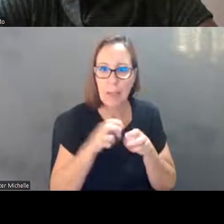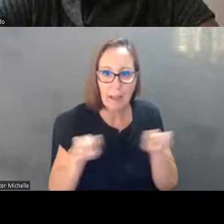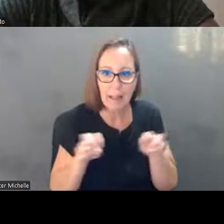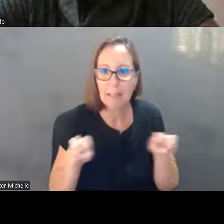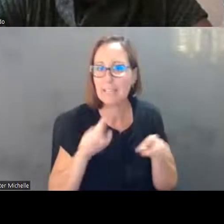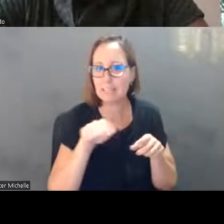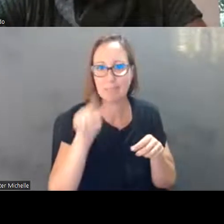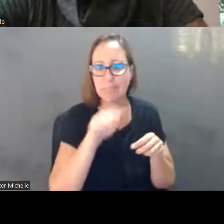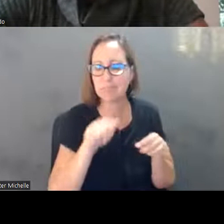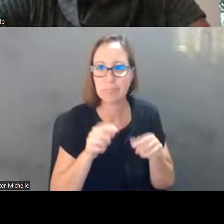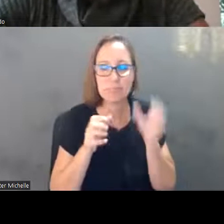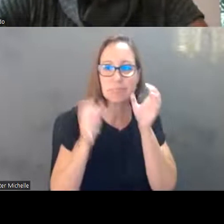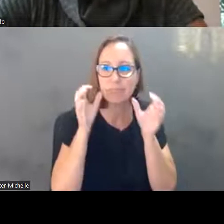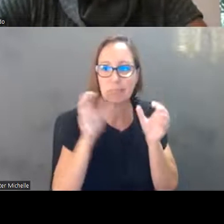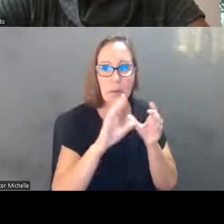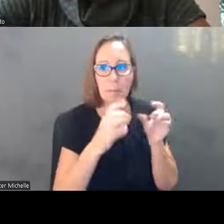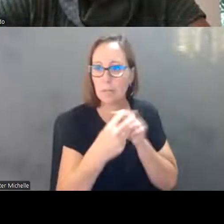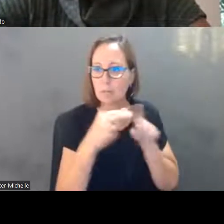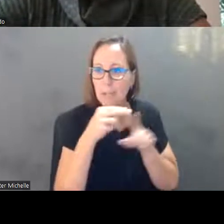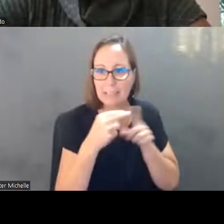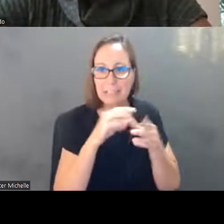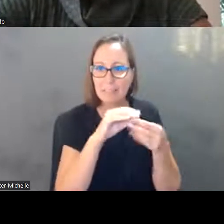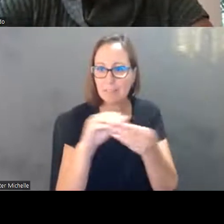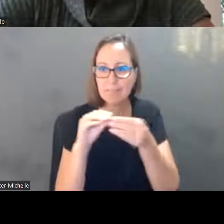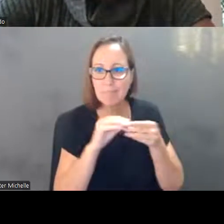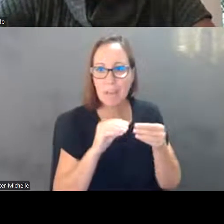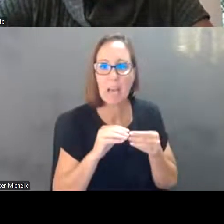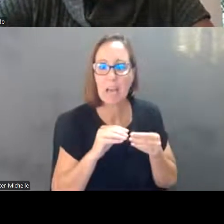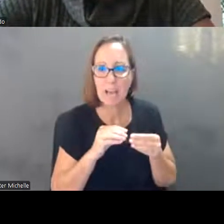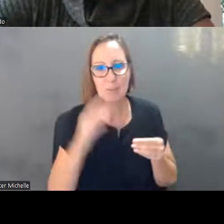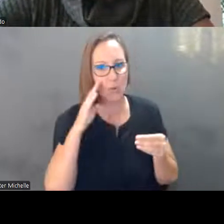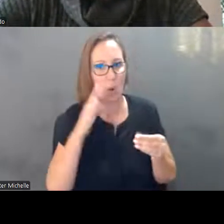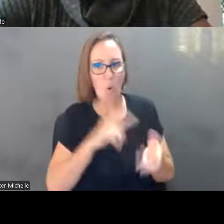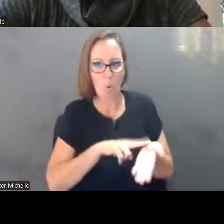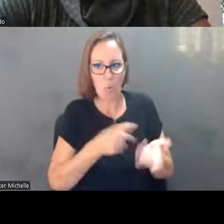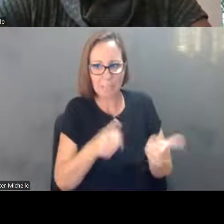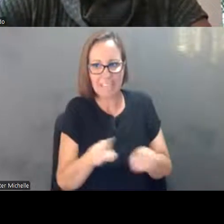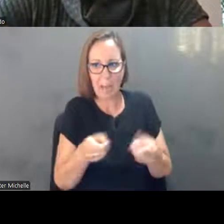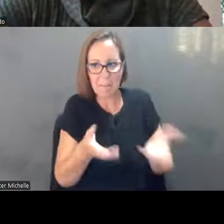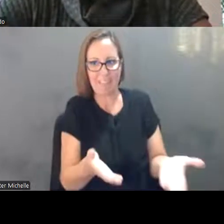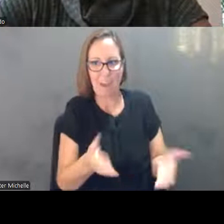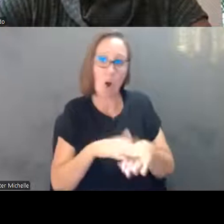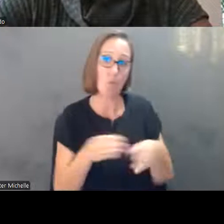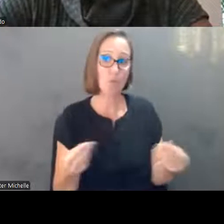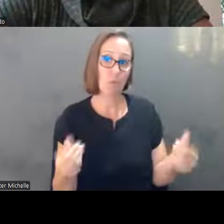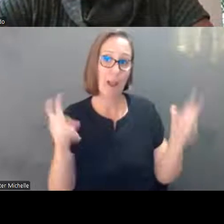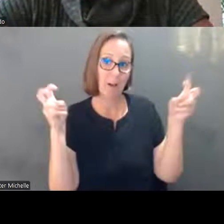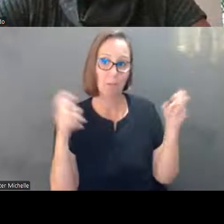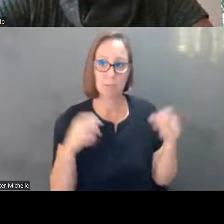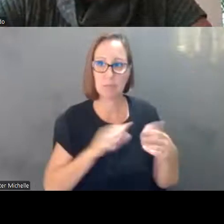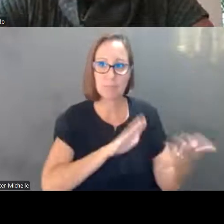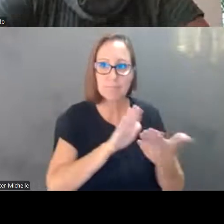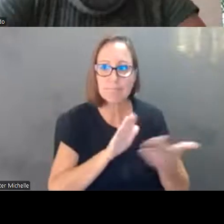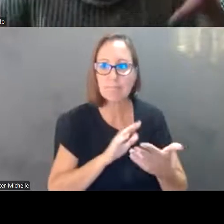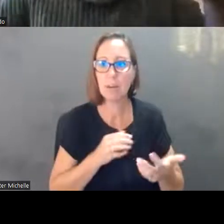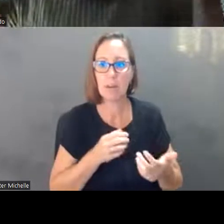so important to hear your perspectives and to hear what is happening on the ground, because I think that one of the problems that the state